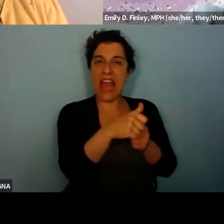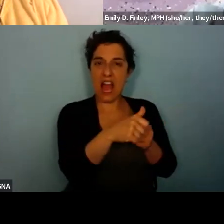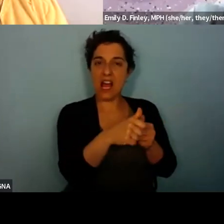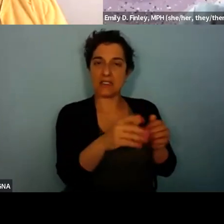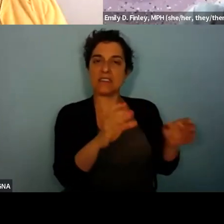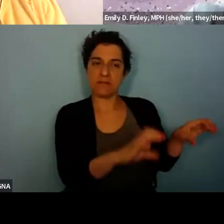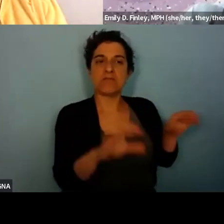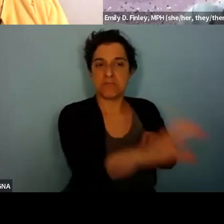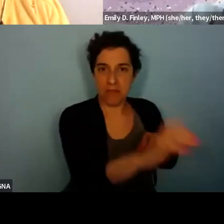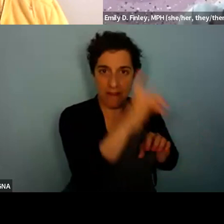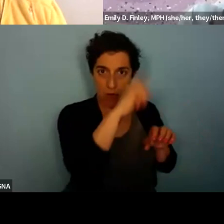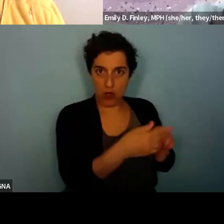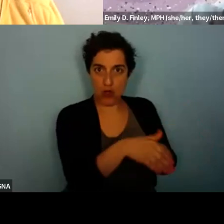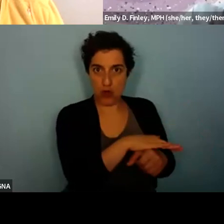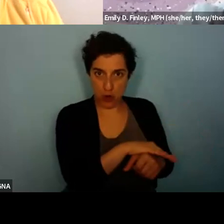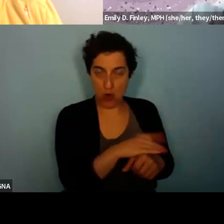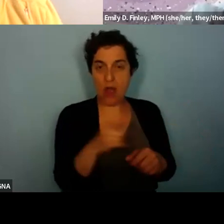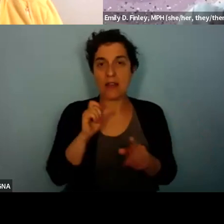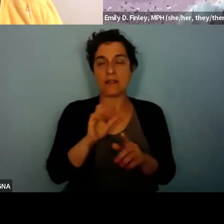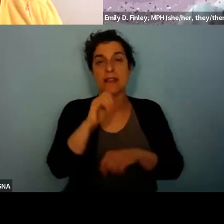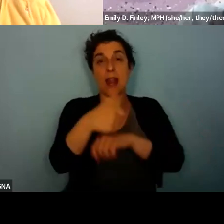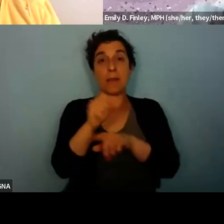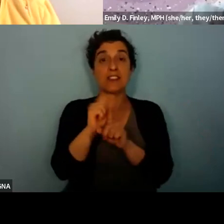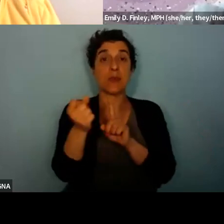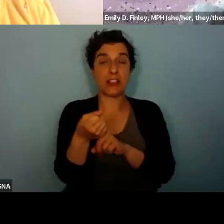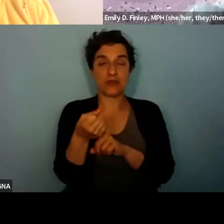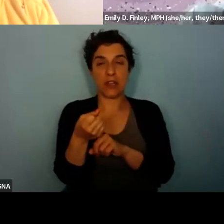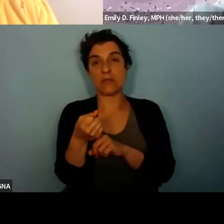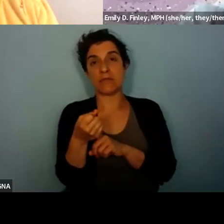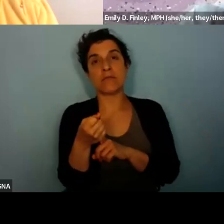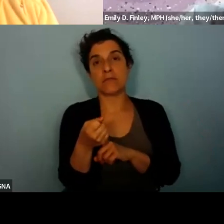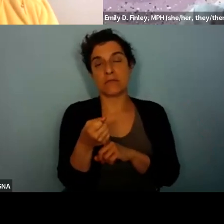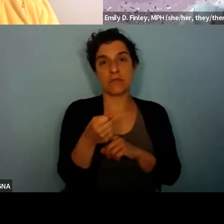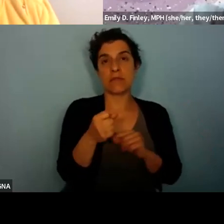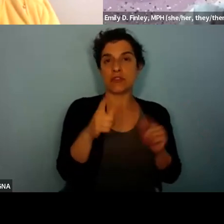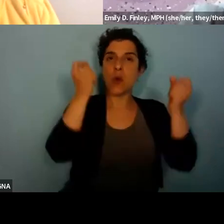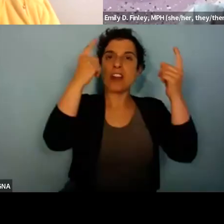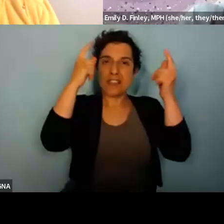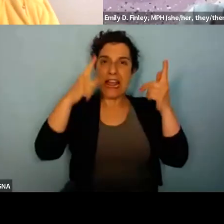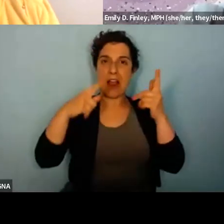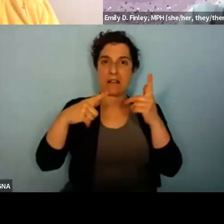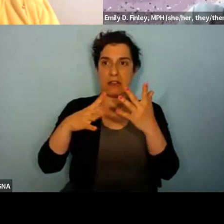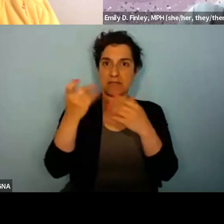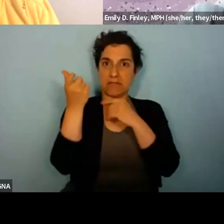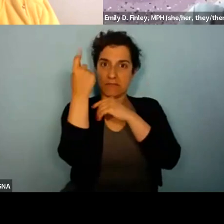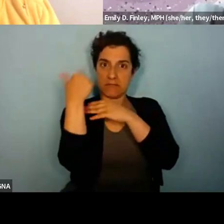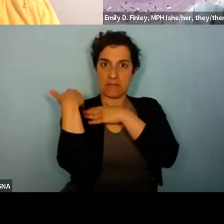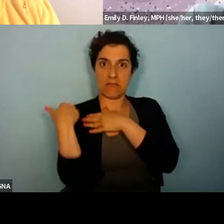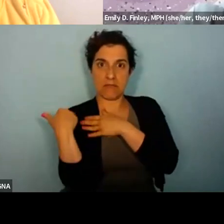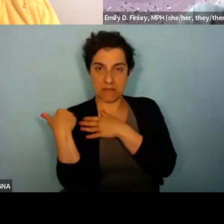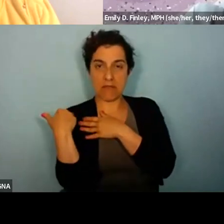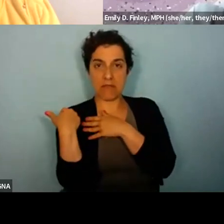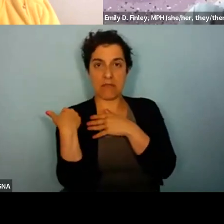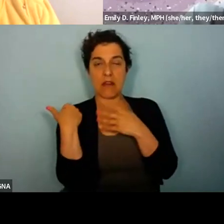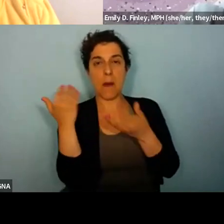set up some sort of situation where you're just understanding the burden of what it means to be a